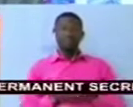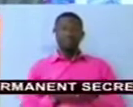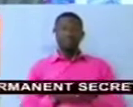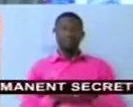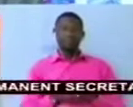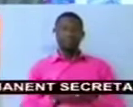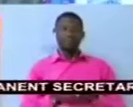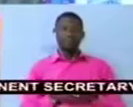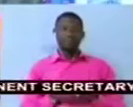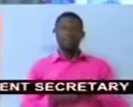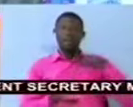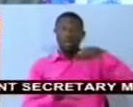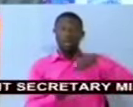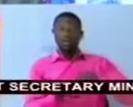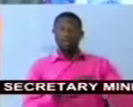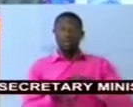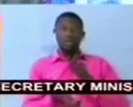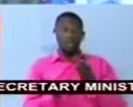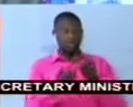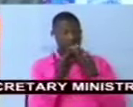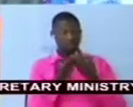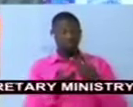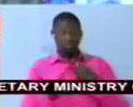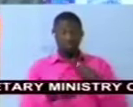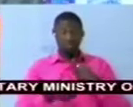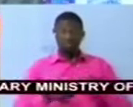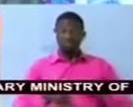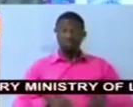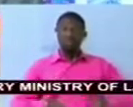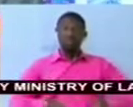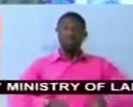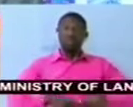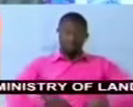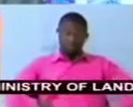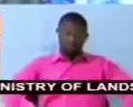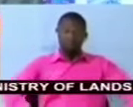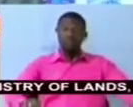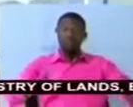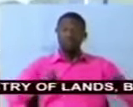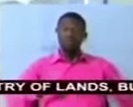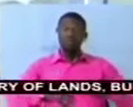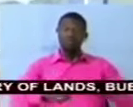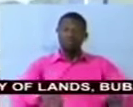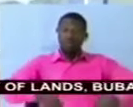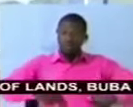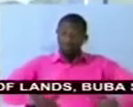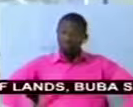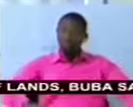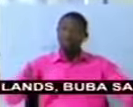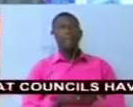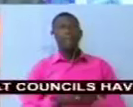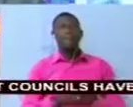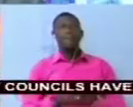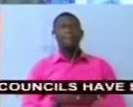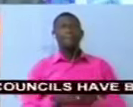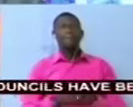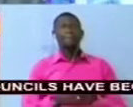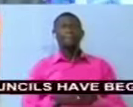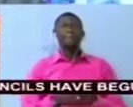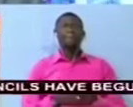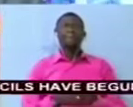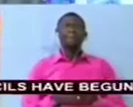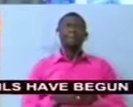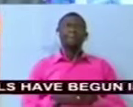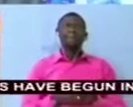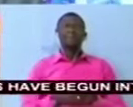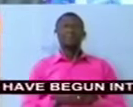gennel tubey ji. I stood up. They asked me also to take off my trouser. Ama Jim Drame